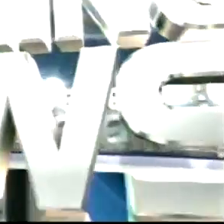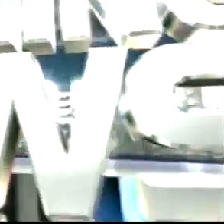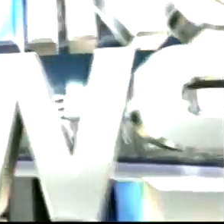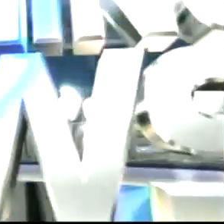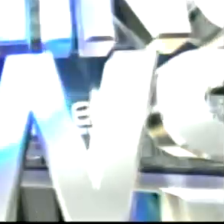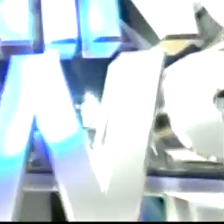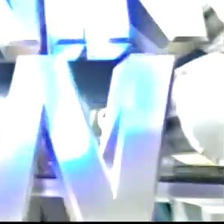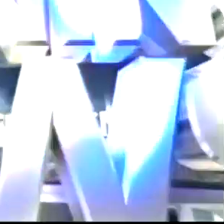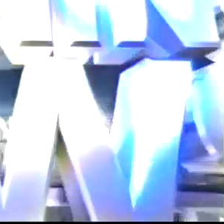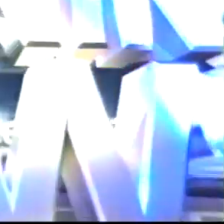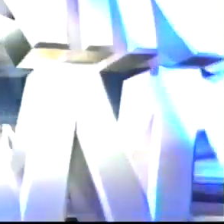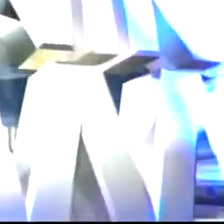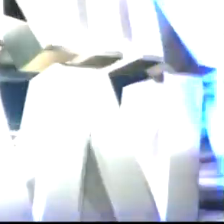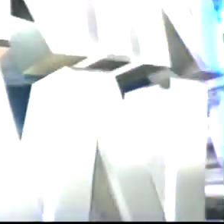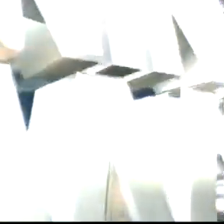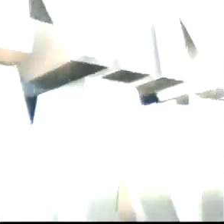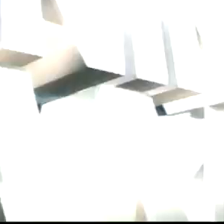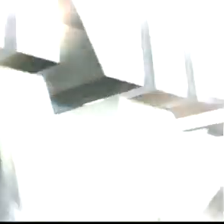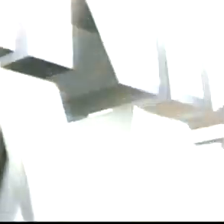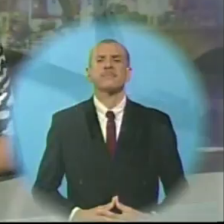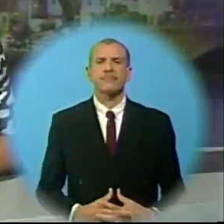News.